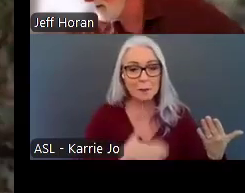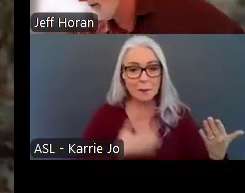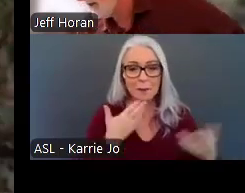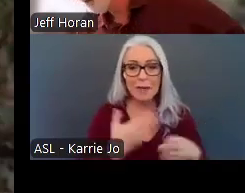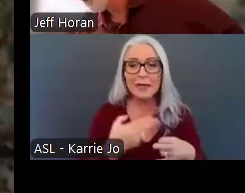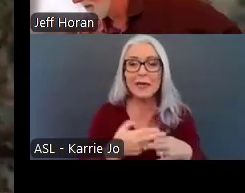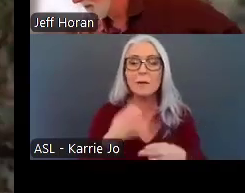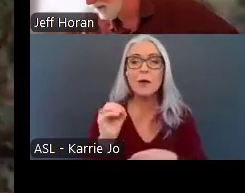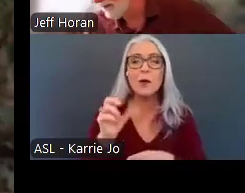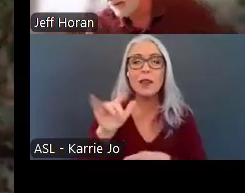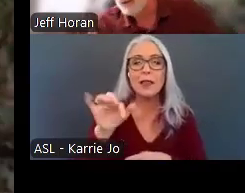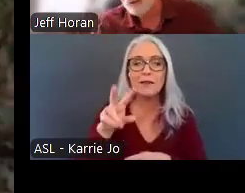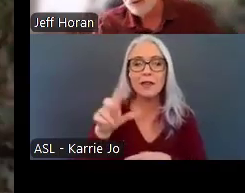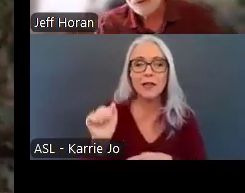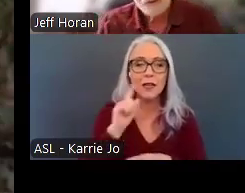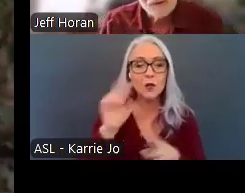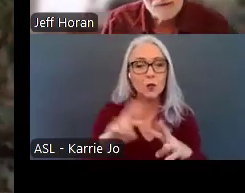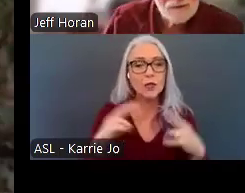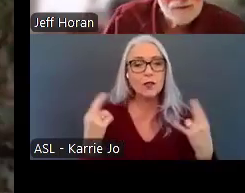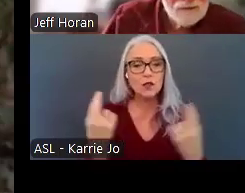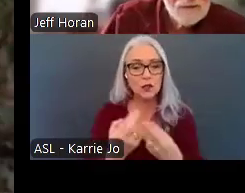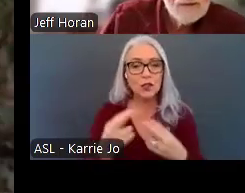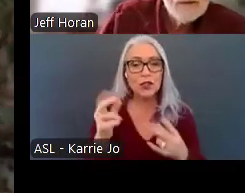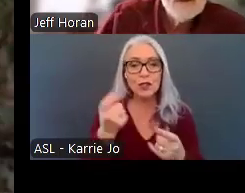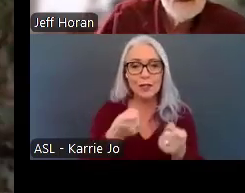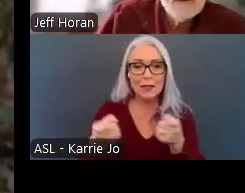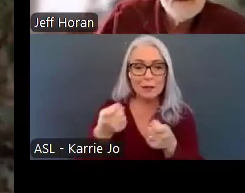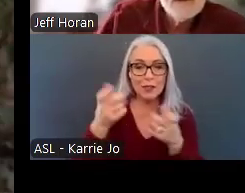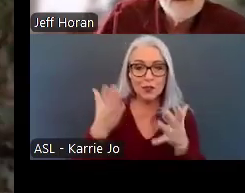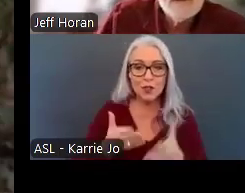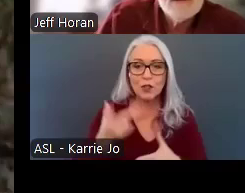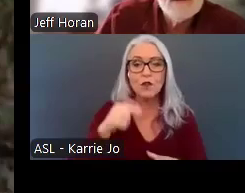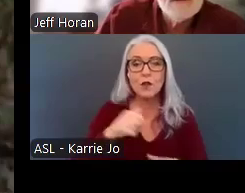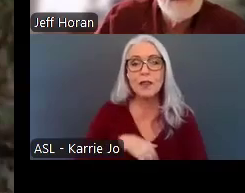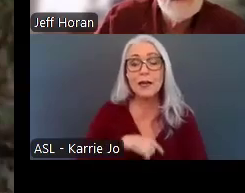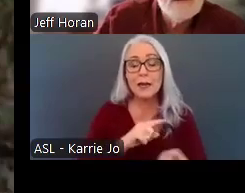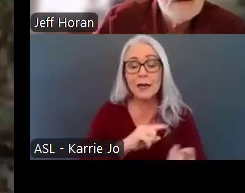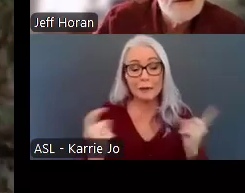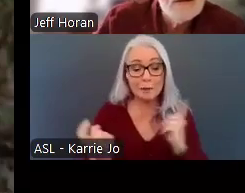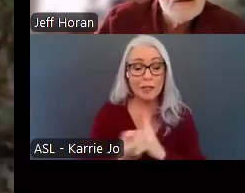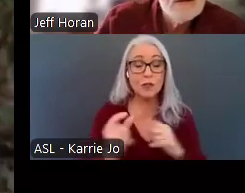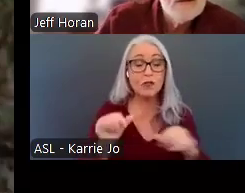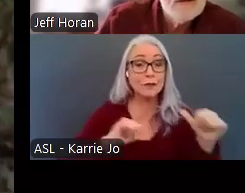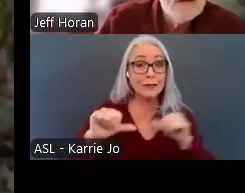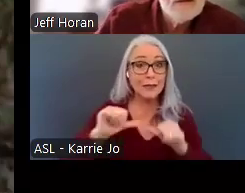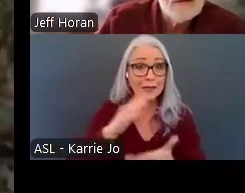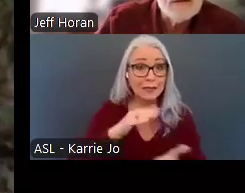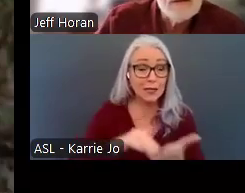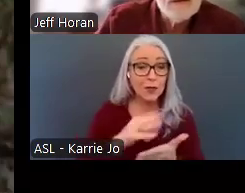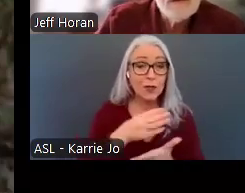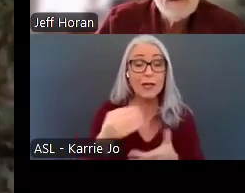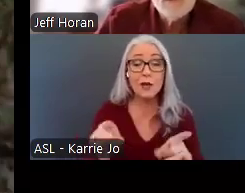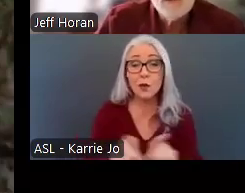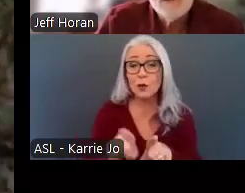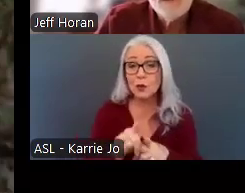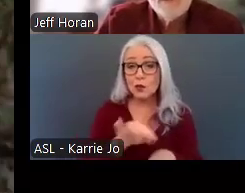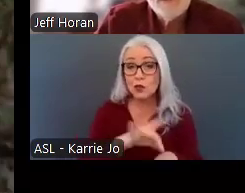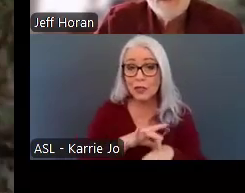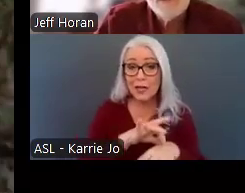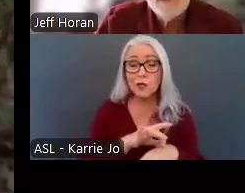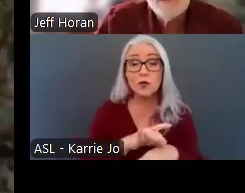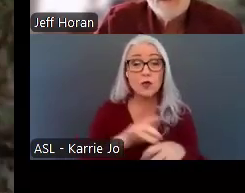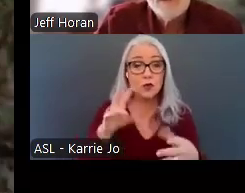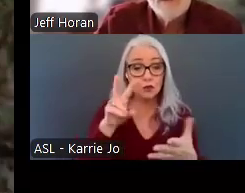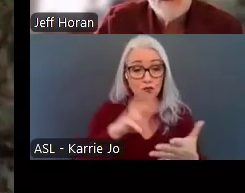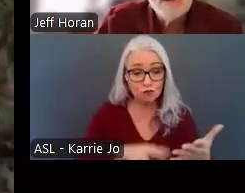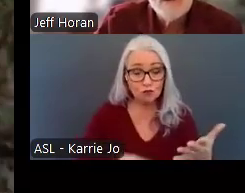LeDee. I'm the Regional Administrator for the Midwest Climate Adaptation Science Center, and I'm with U.S. Geological Survey. And my